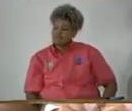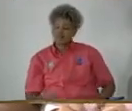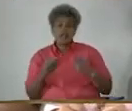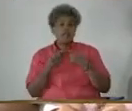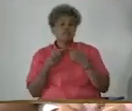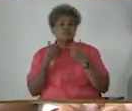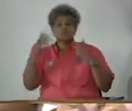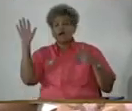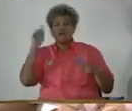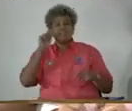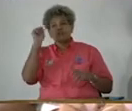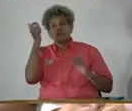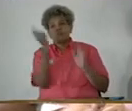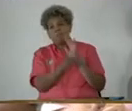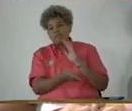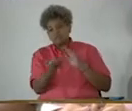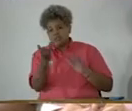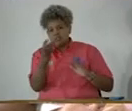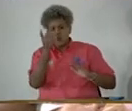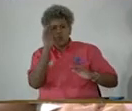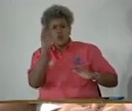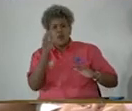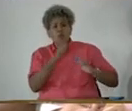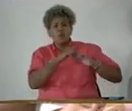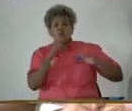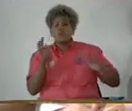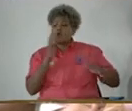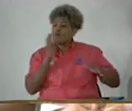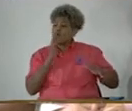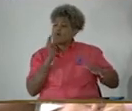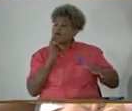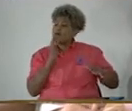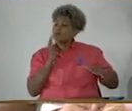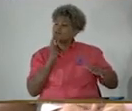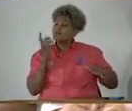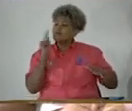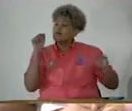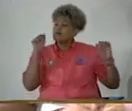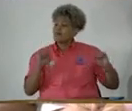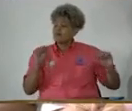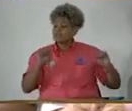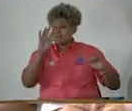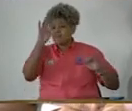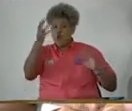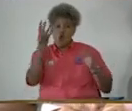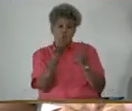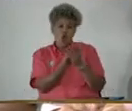minutes, you will be without water for possibly 4 hours.